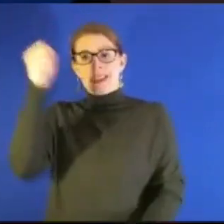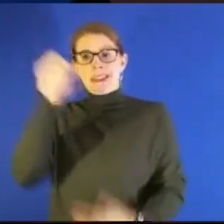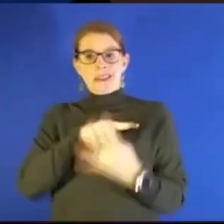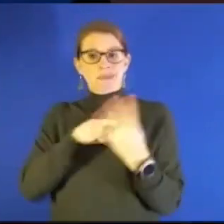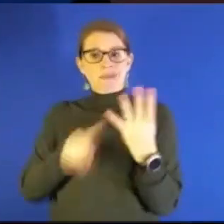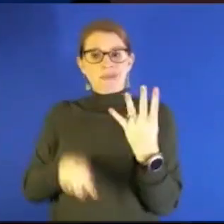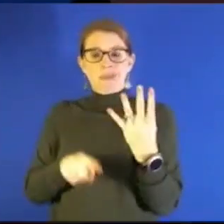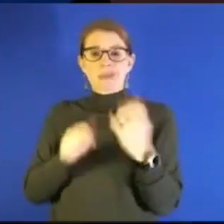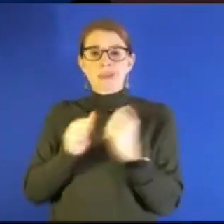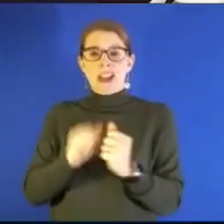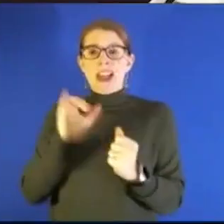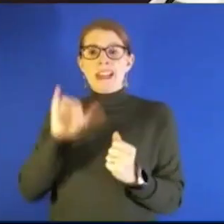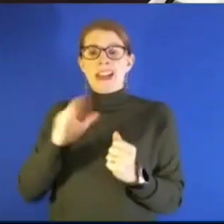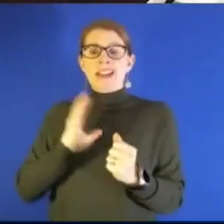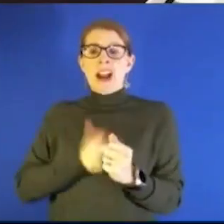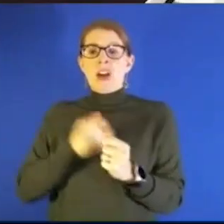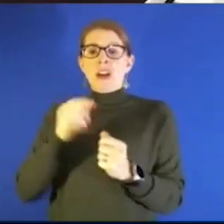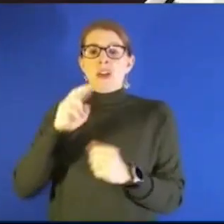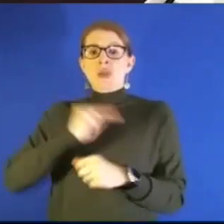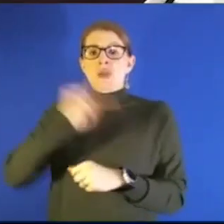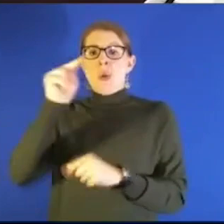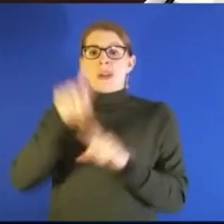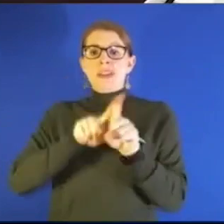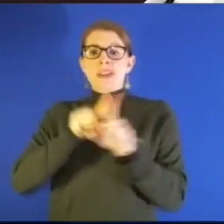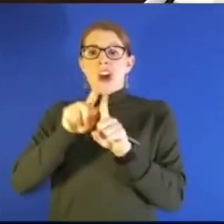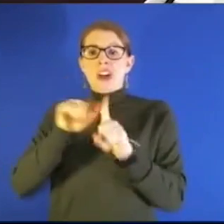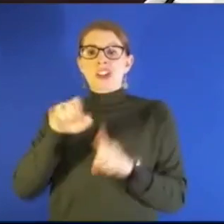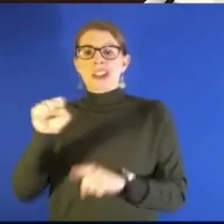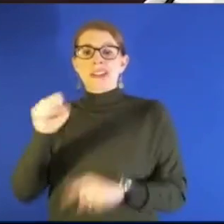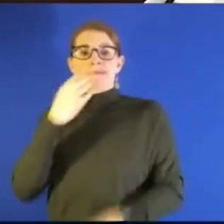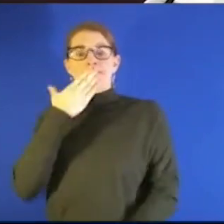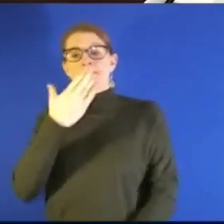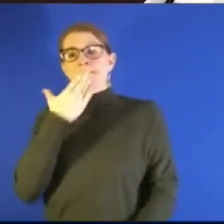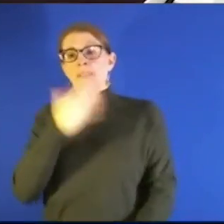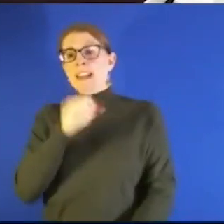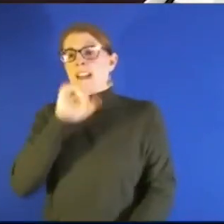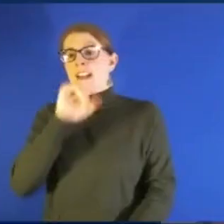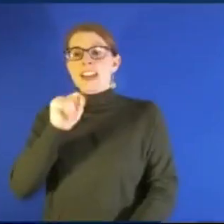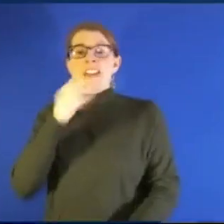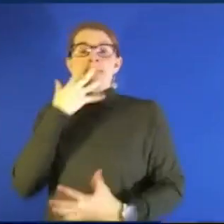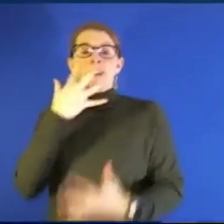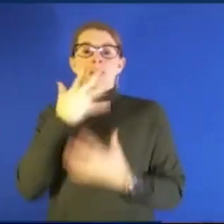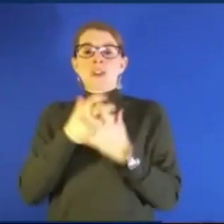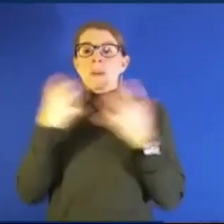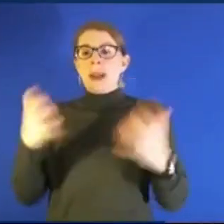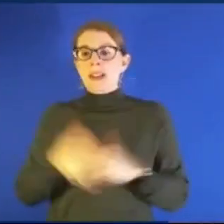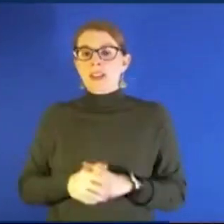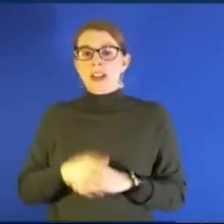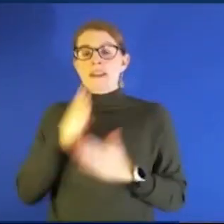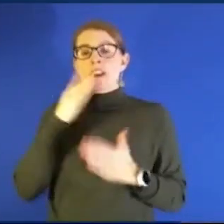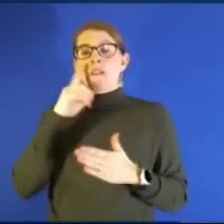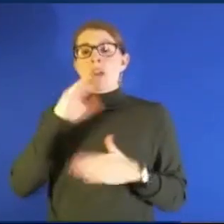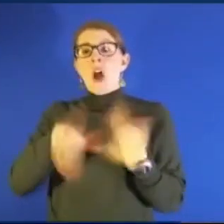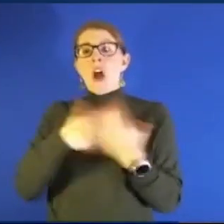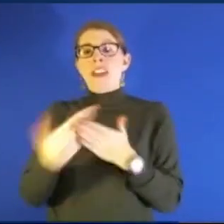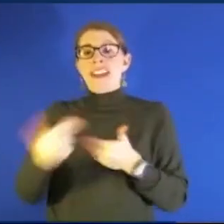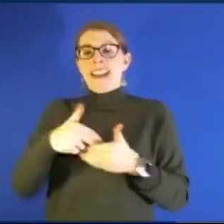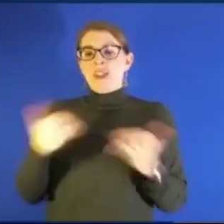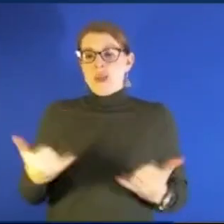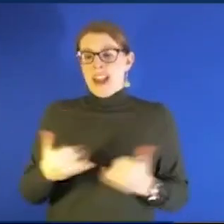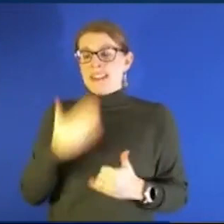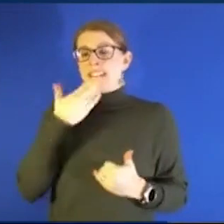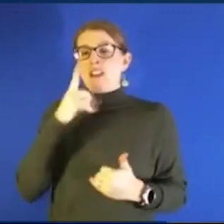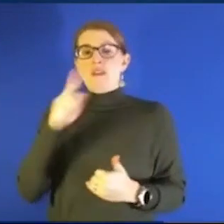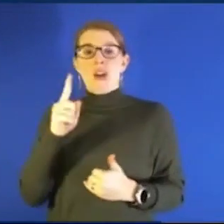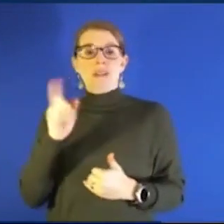our North Star, Jess. Dr. Stites, I love it. Thanks so much. And thanks for all of our guests today. And thank you for being with us. Don't forget, you can catch